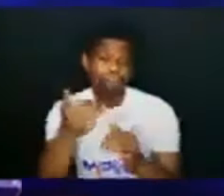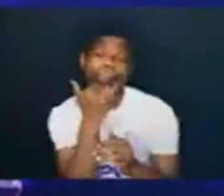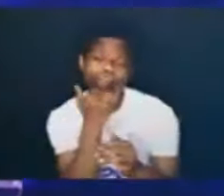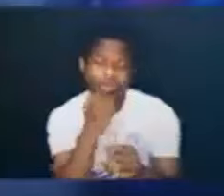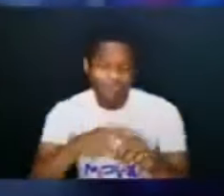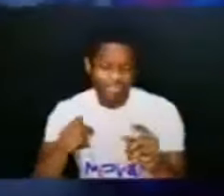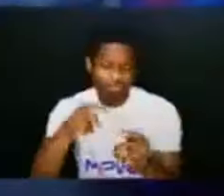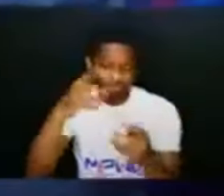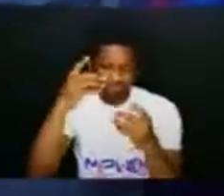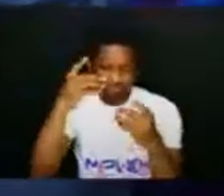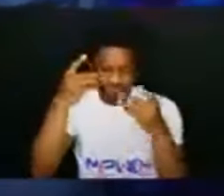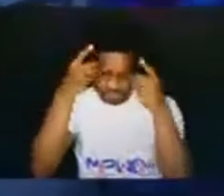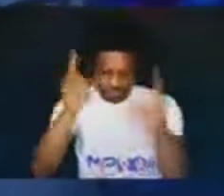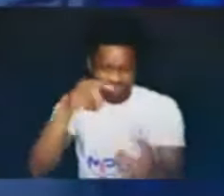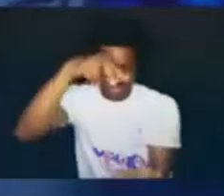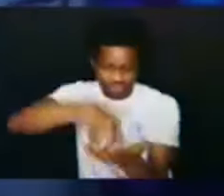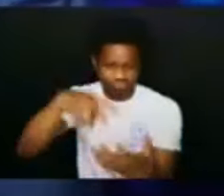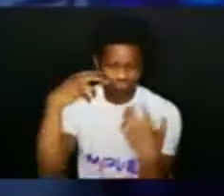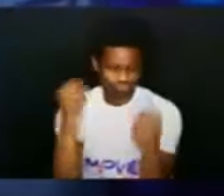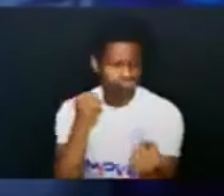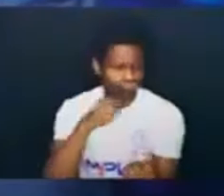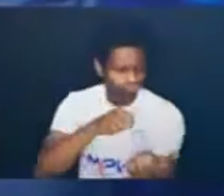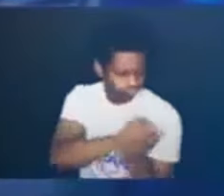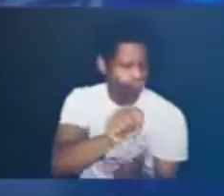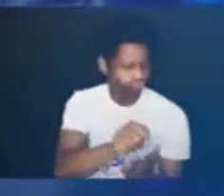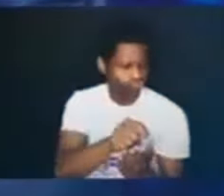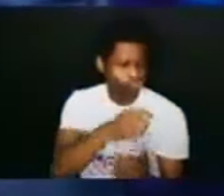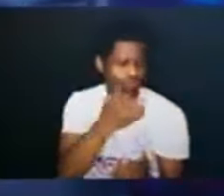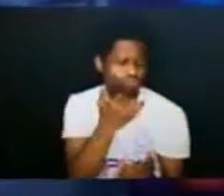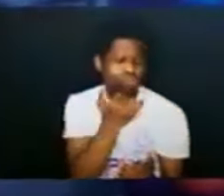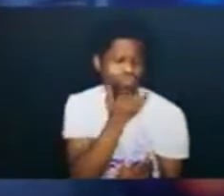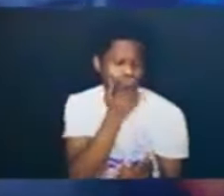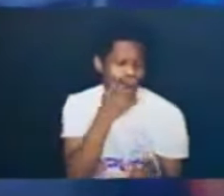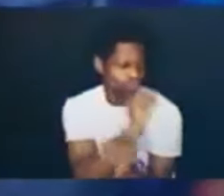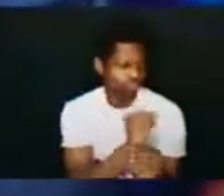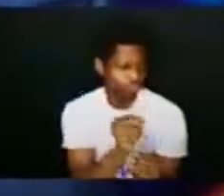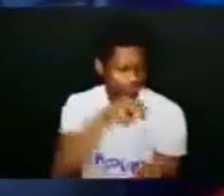One may be offended because you never gave in to an evil demand.